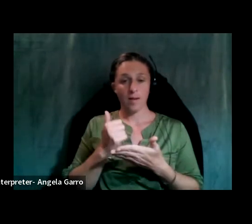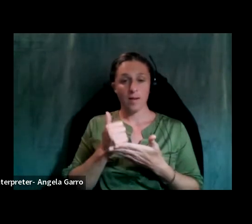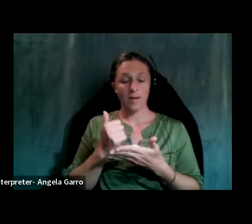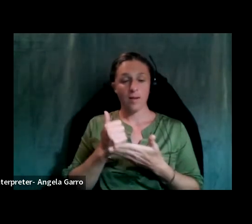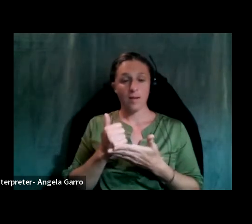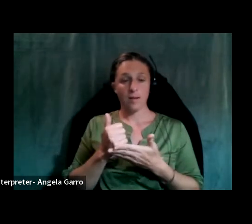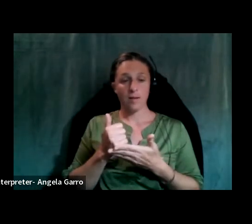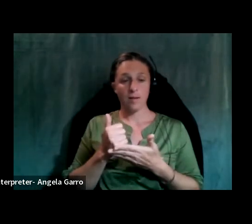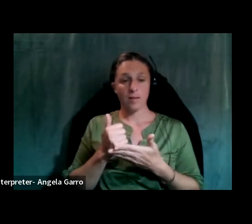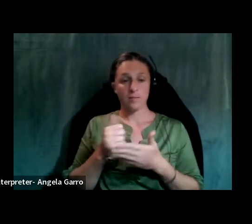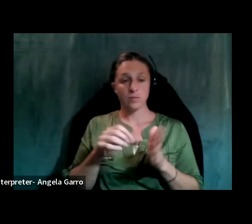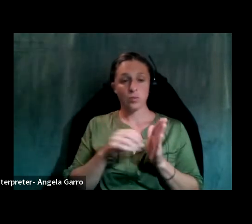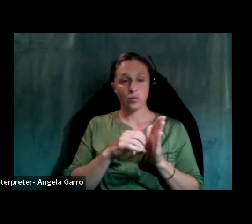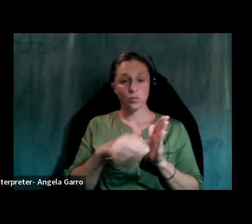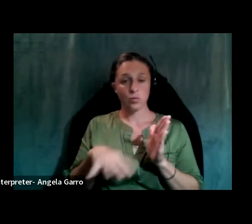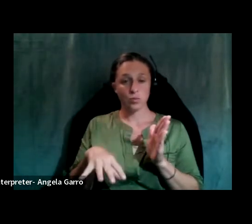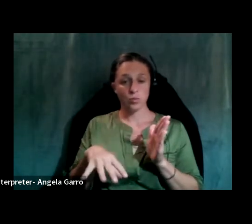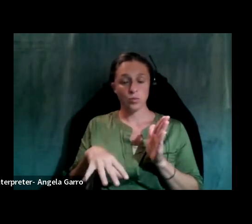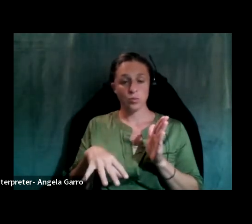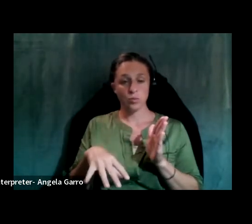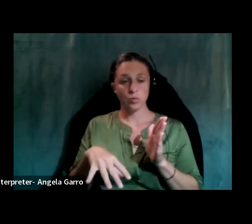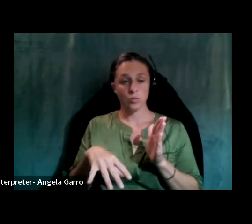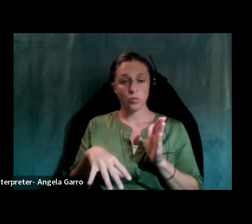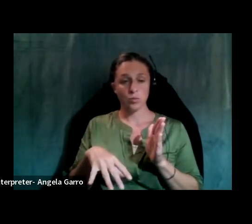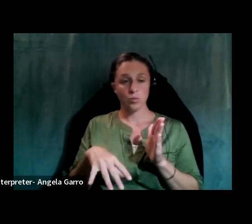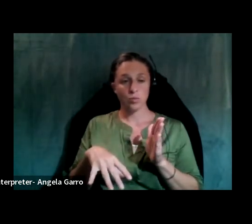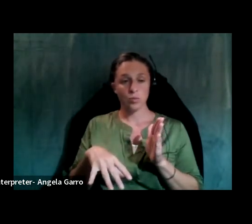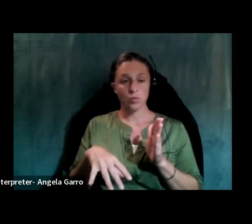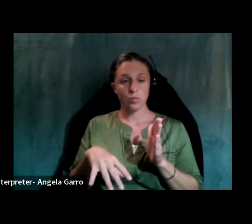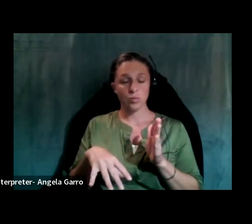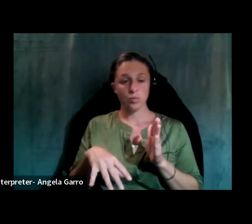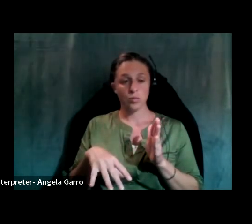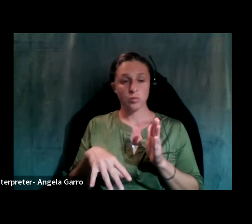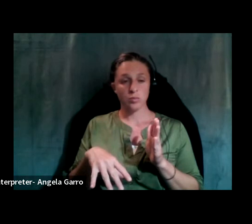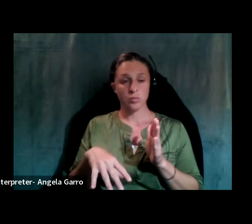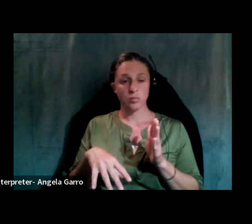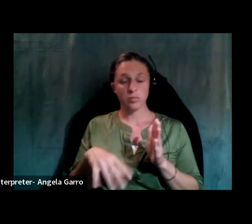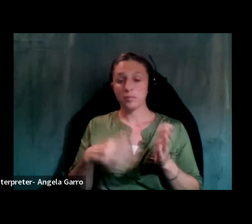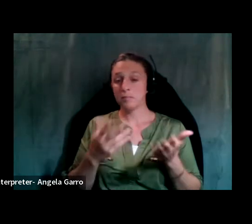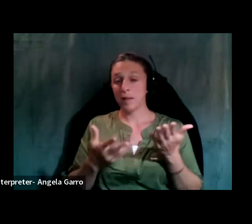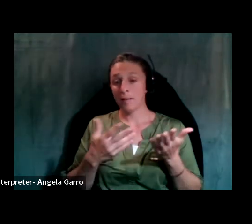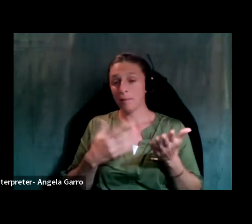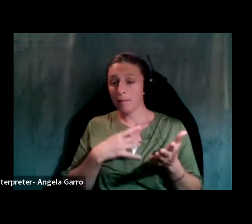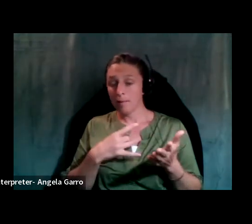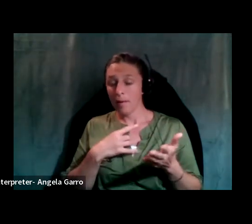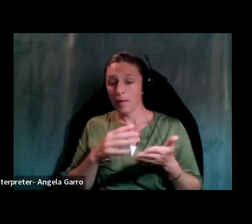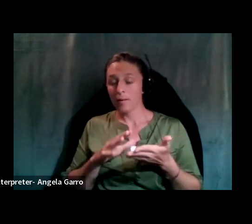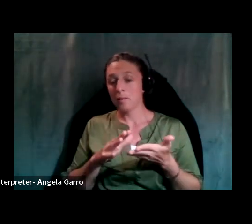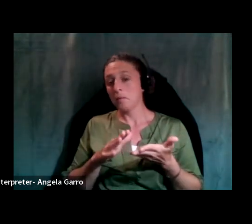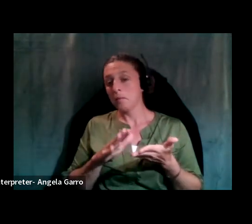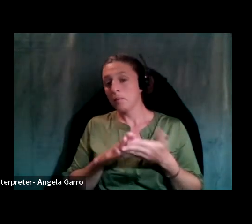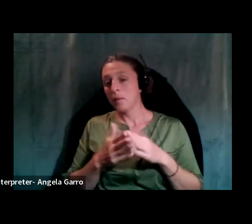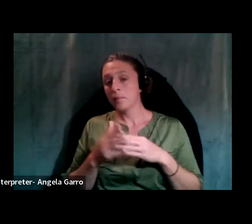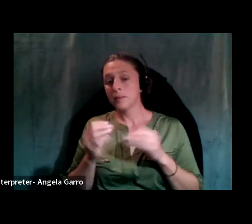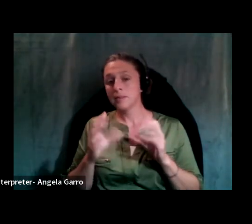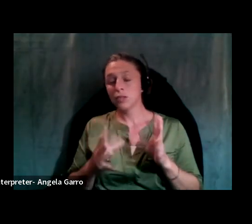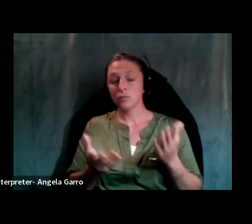the students maybe get a liking for becoming a teacher, but